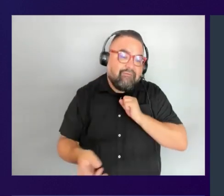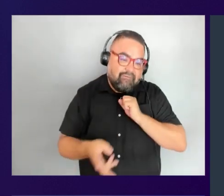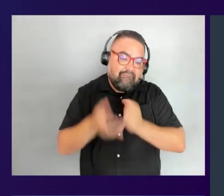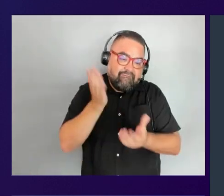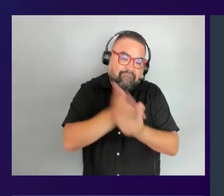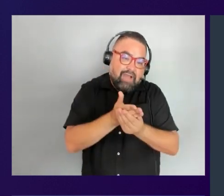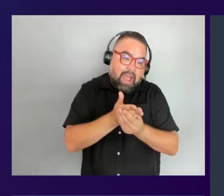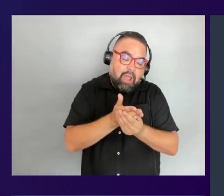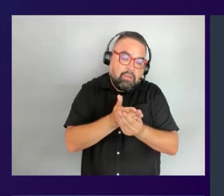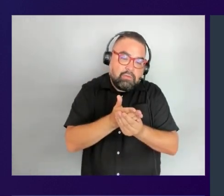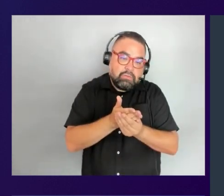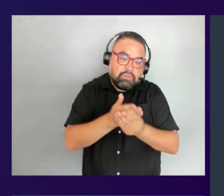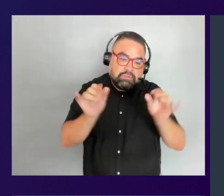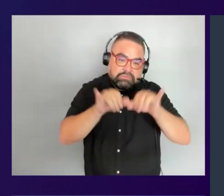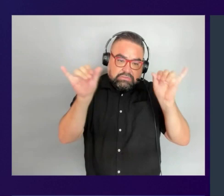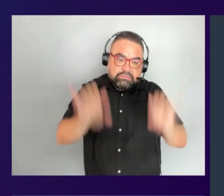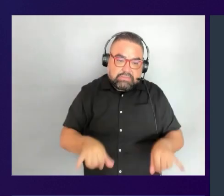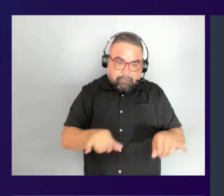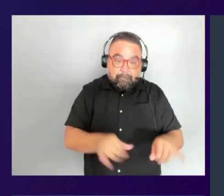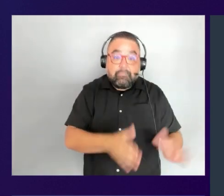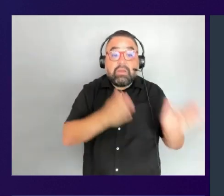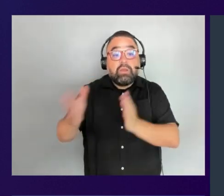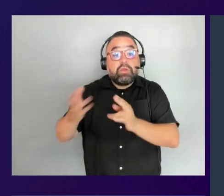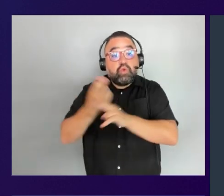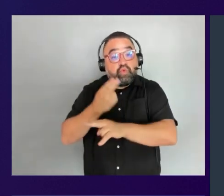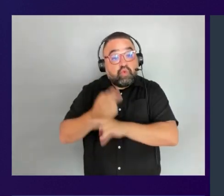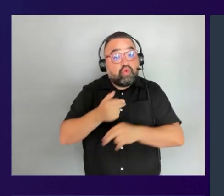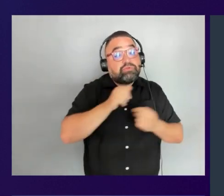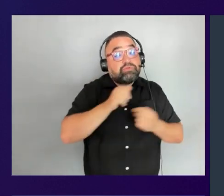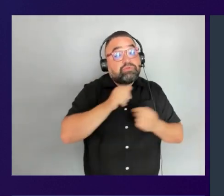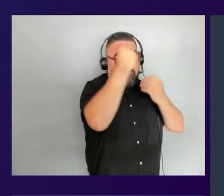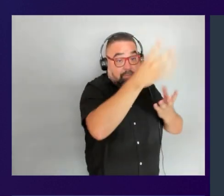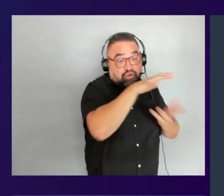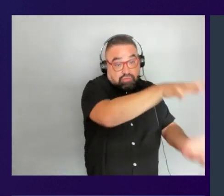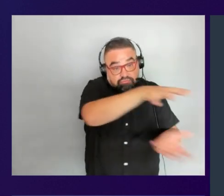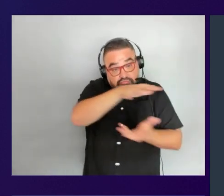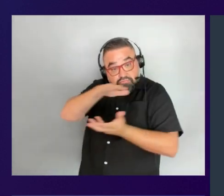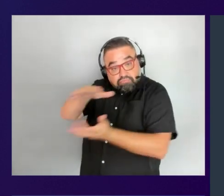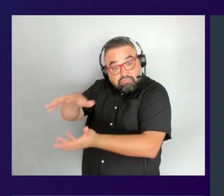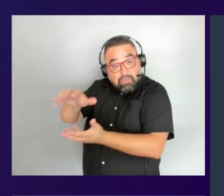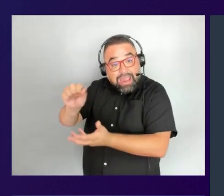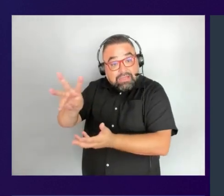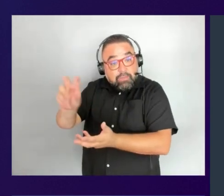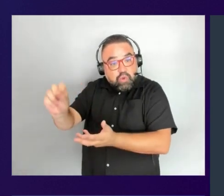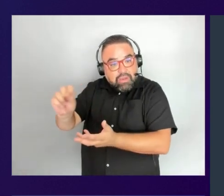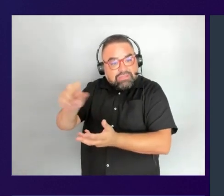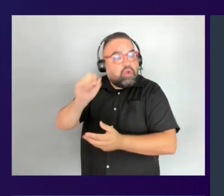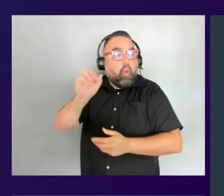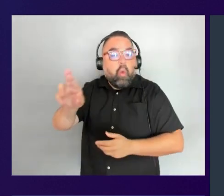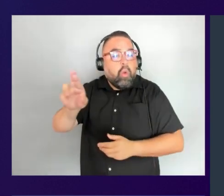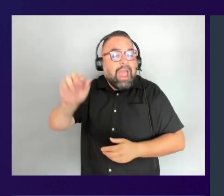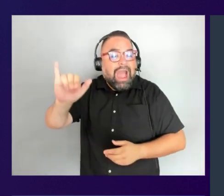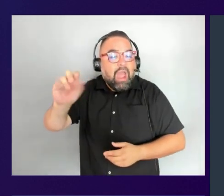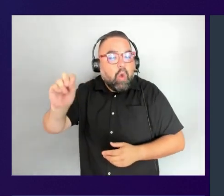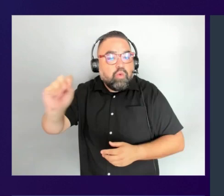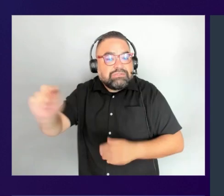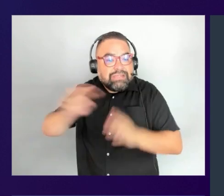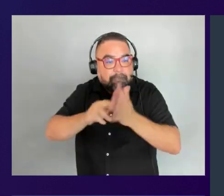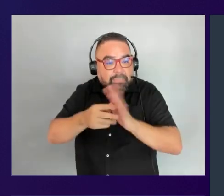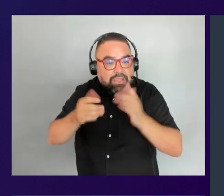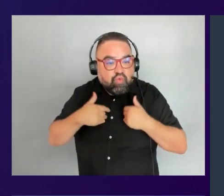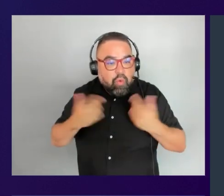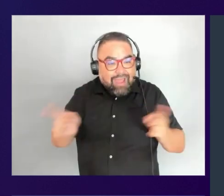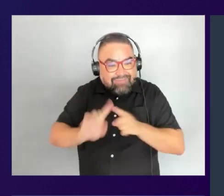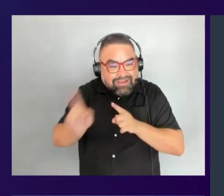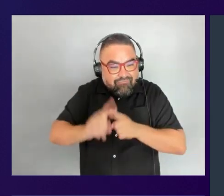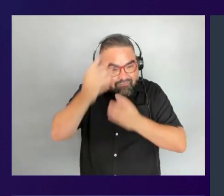is often used when migrating data to AWS or using applications in like IoT, where there's just a constant stream of ingest data and the